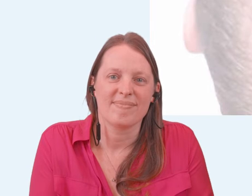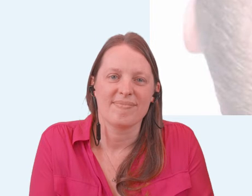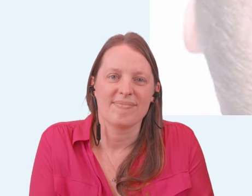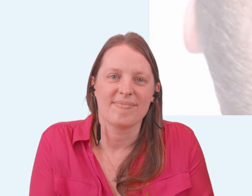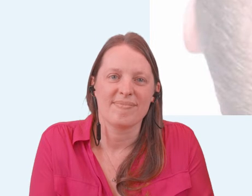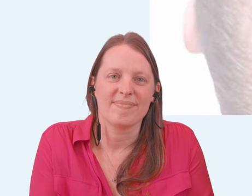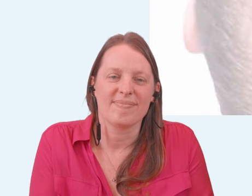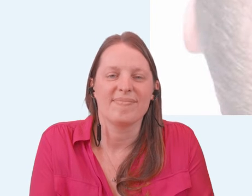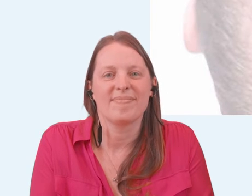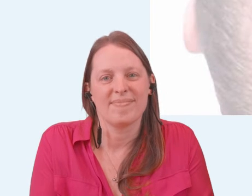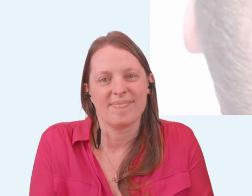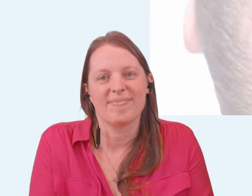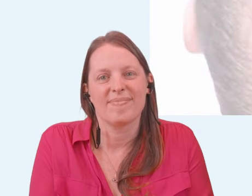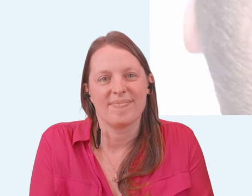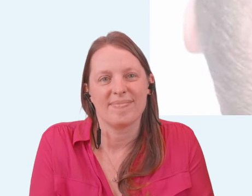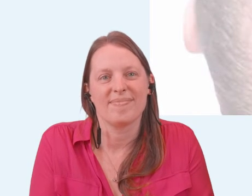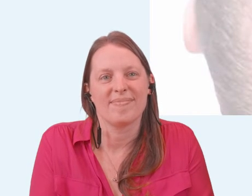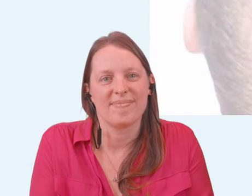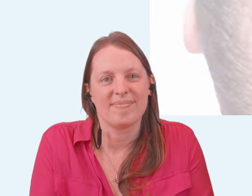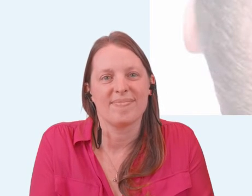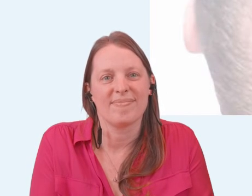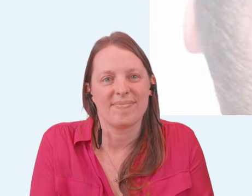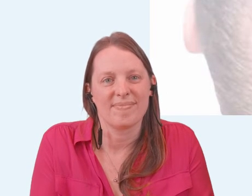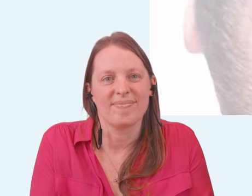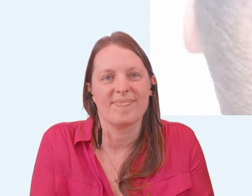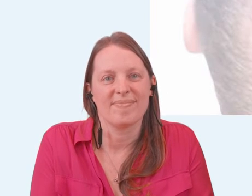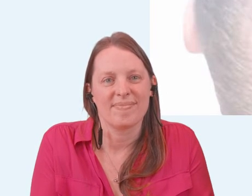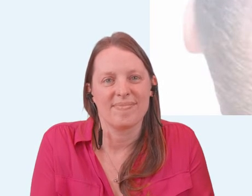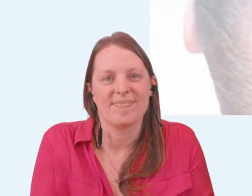move to the cupola under to the